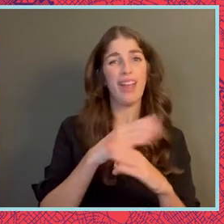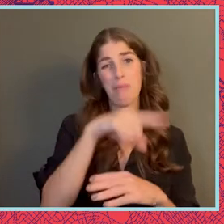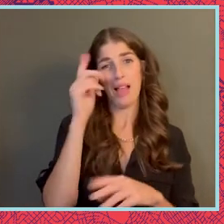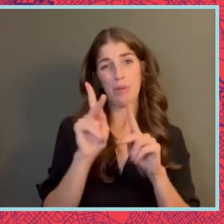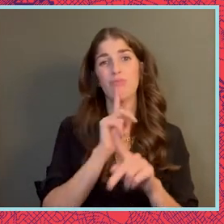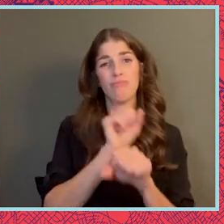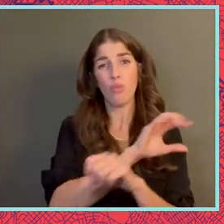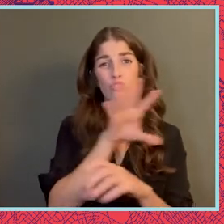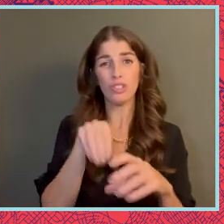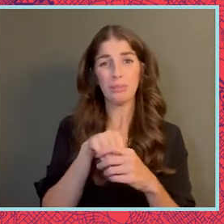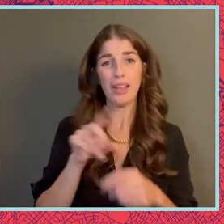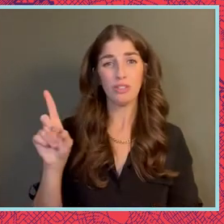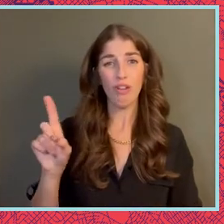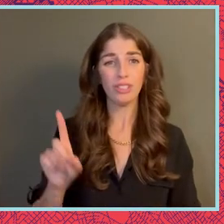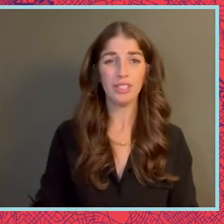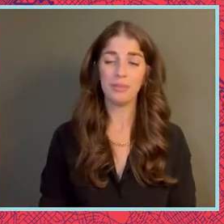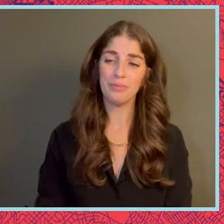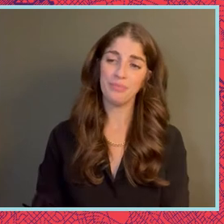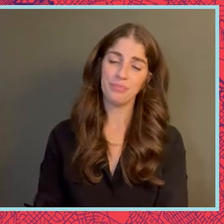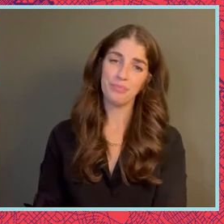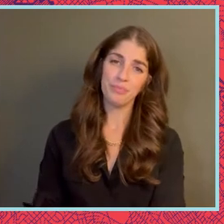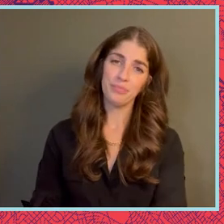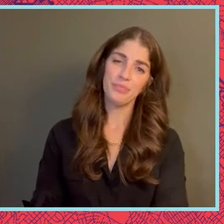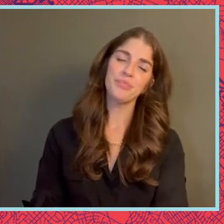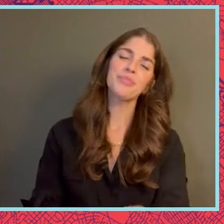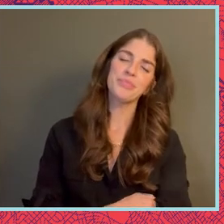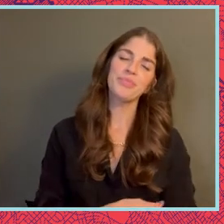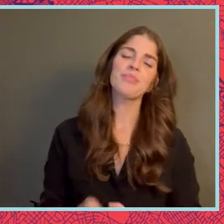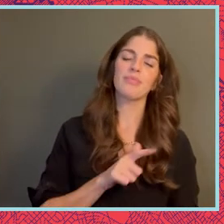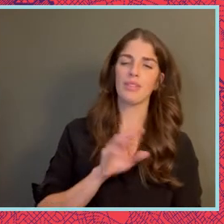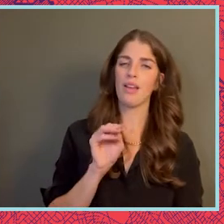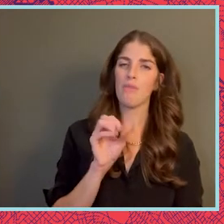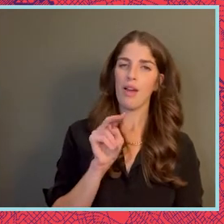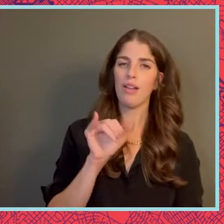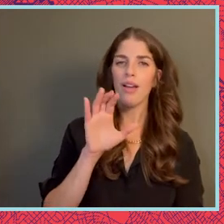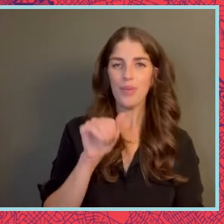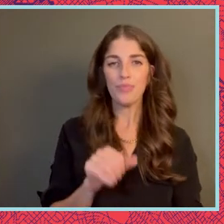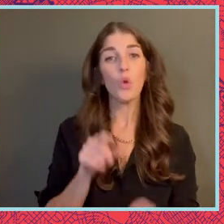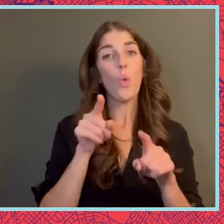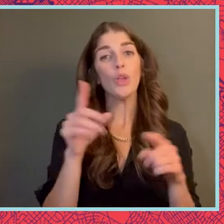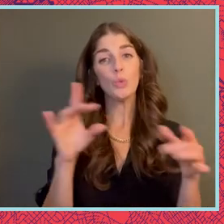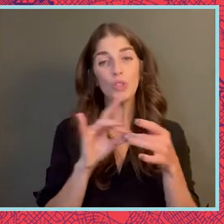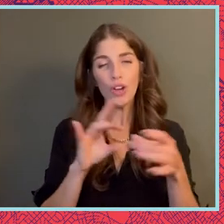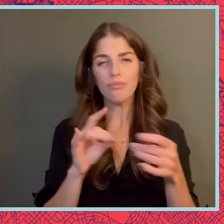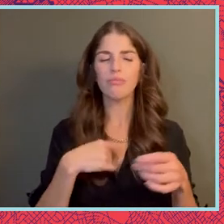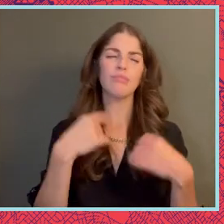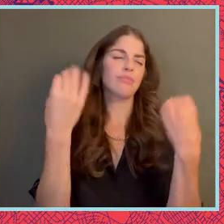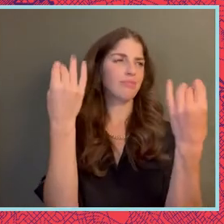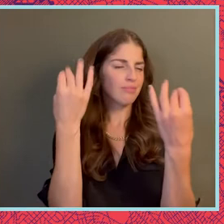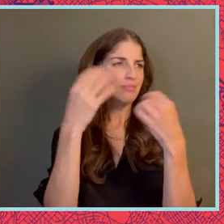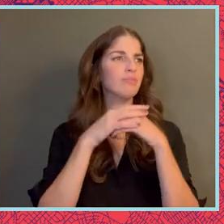in democracy. I just, as you were talking, Andrea, you know, I was thinking about the fact